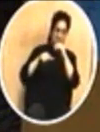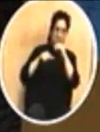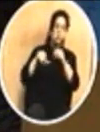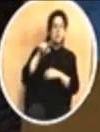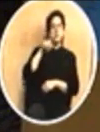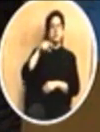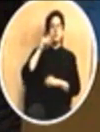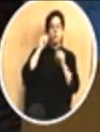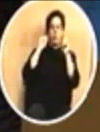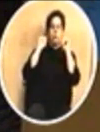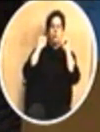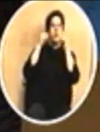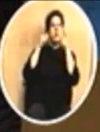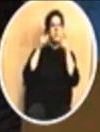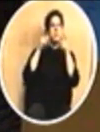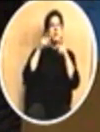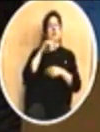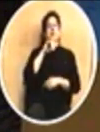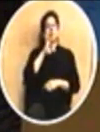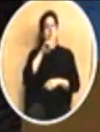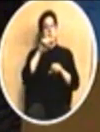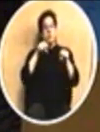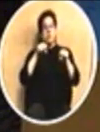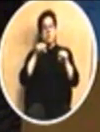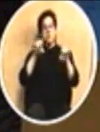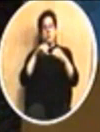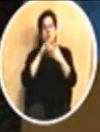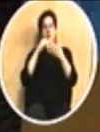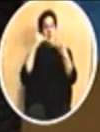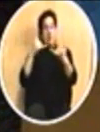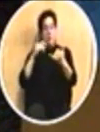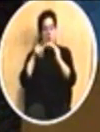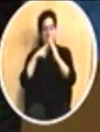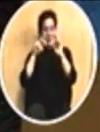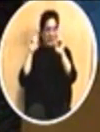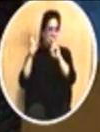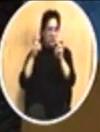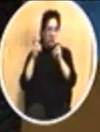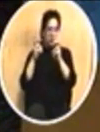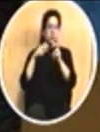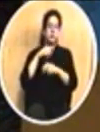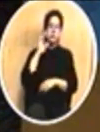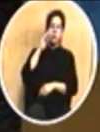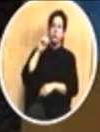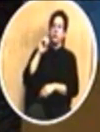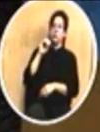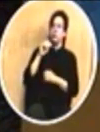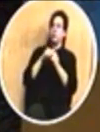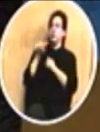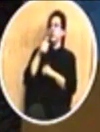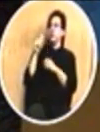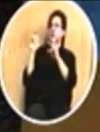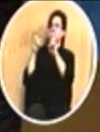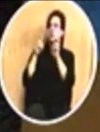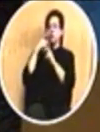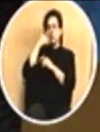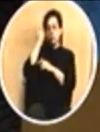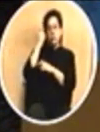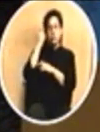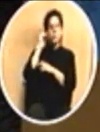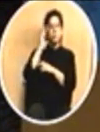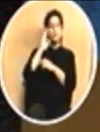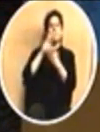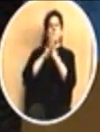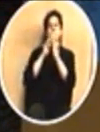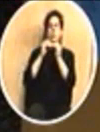better wake up. I think that if they can do this to us now on this issue, they will do it on other issues, because it will become easier and